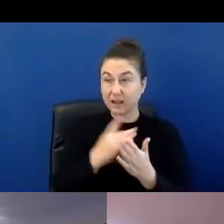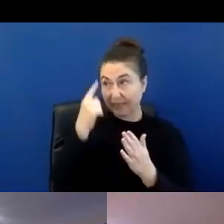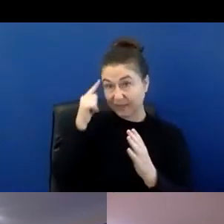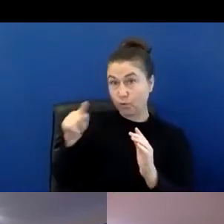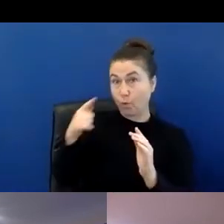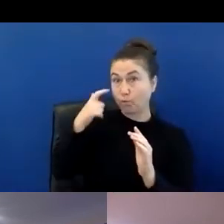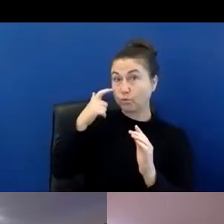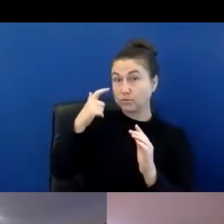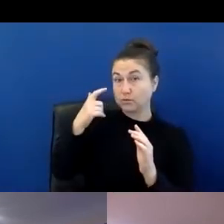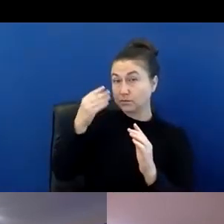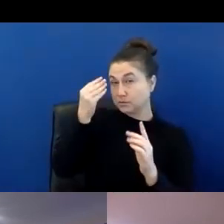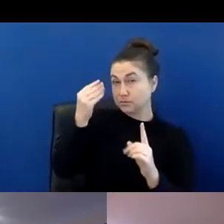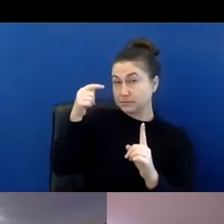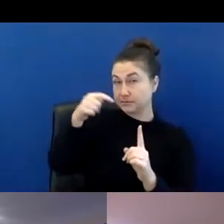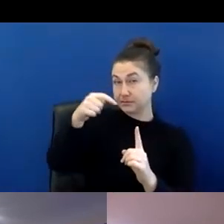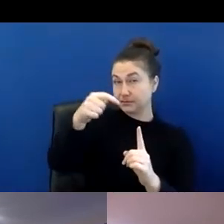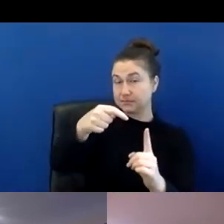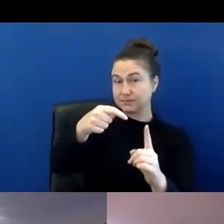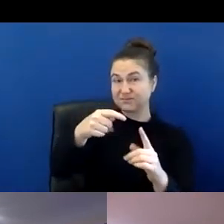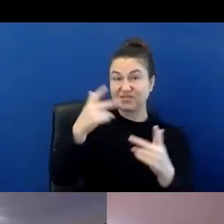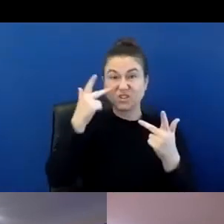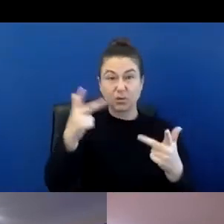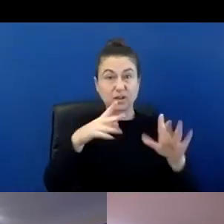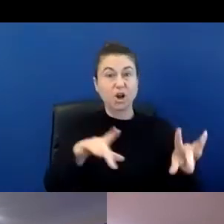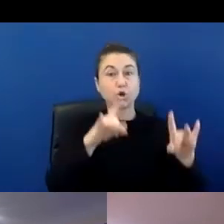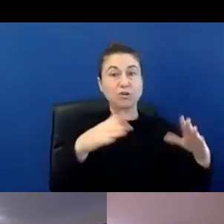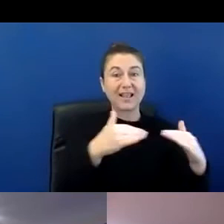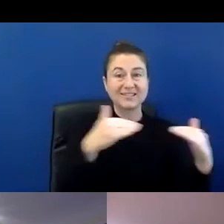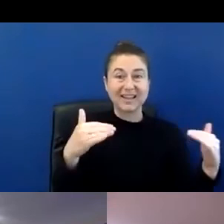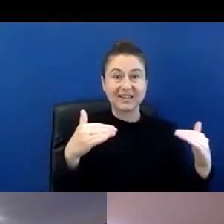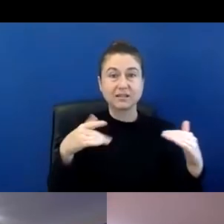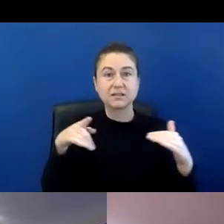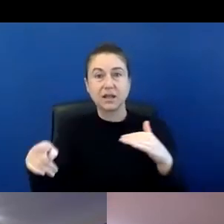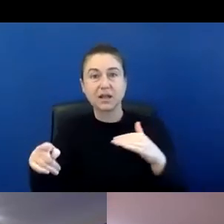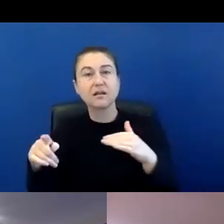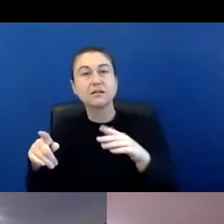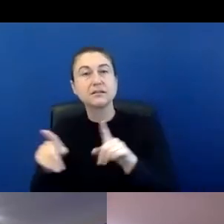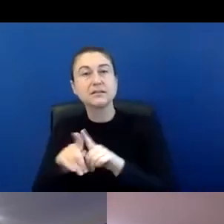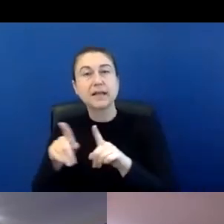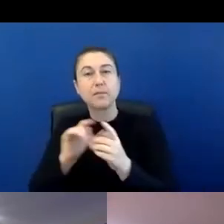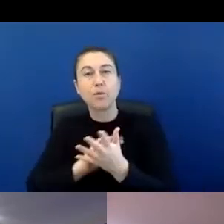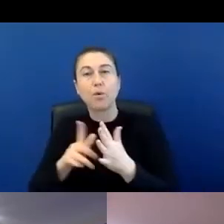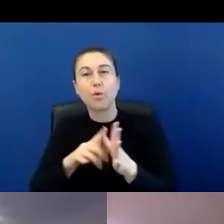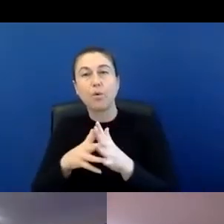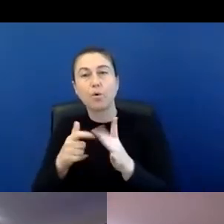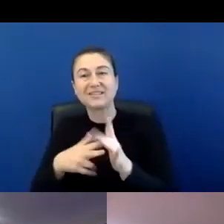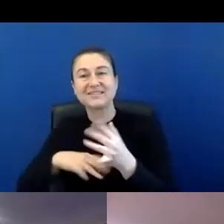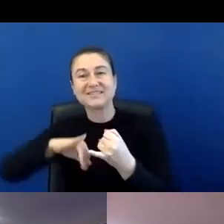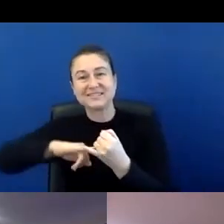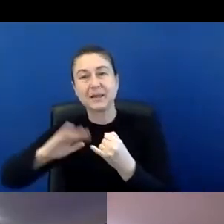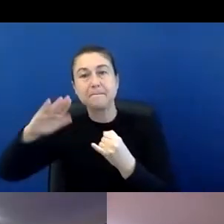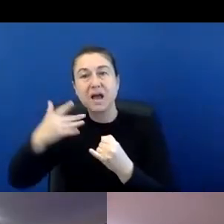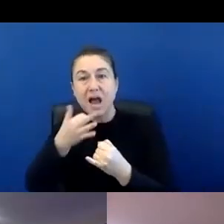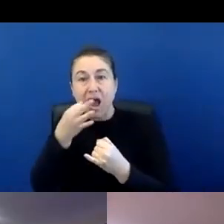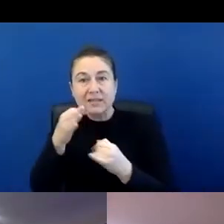about, the link between Australian standards. And Wayne Hawkins asked a similar question about whether some of